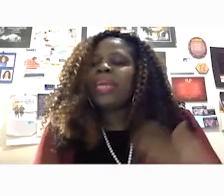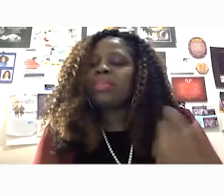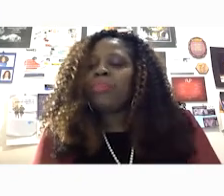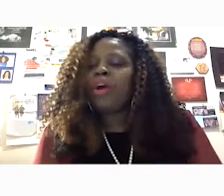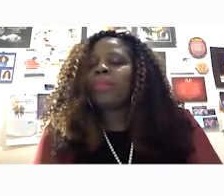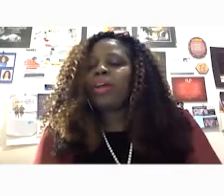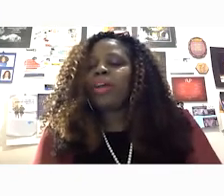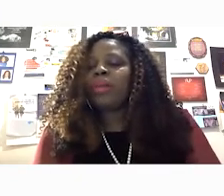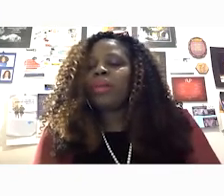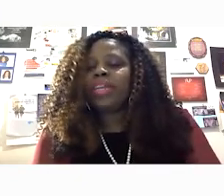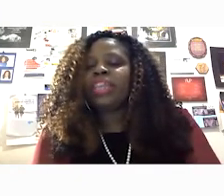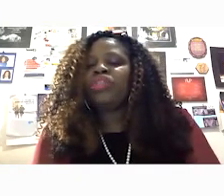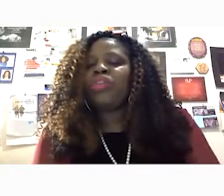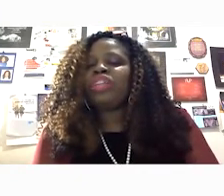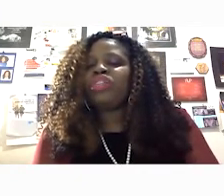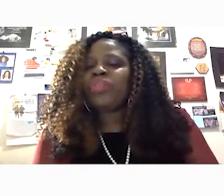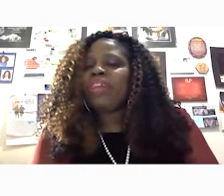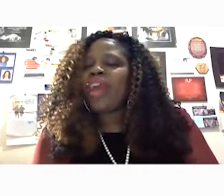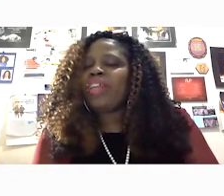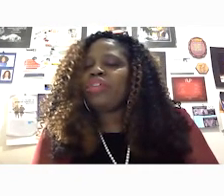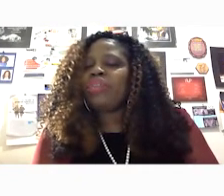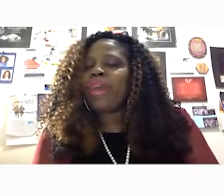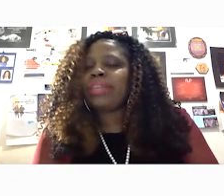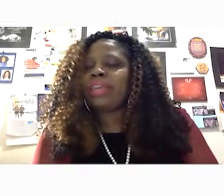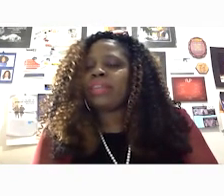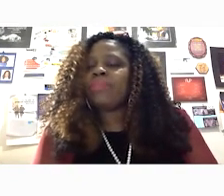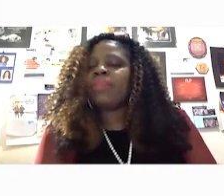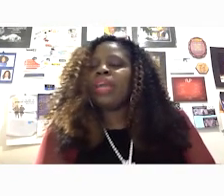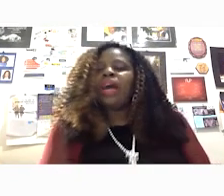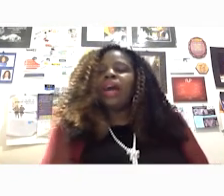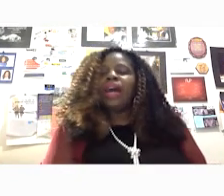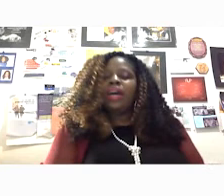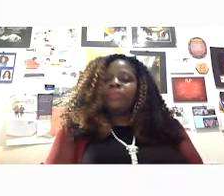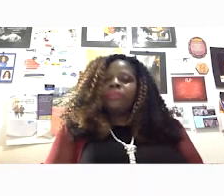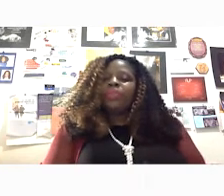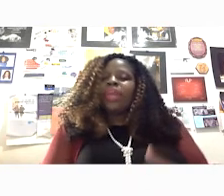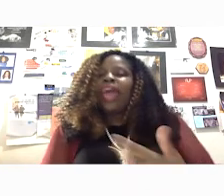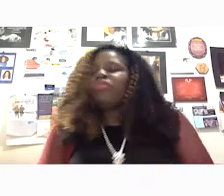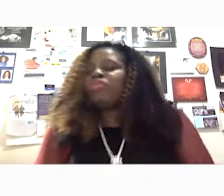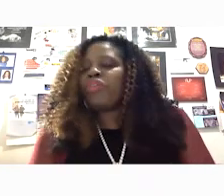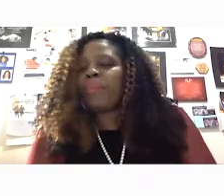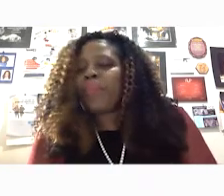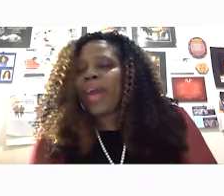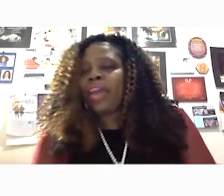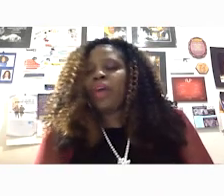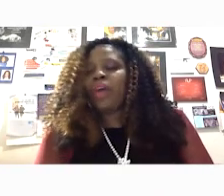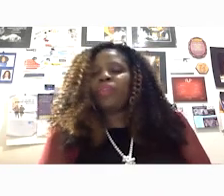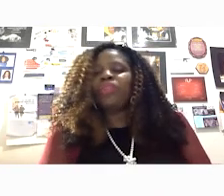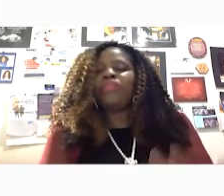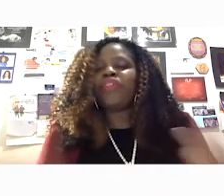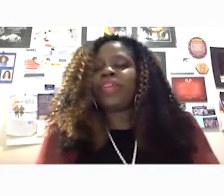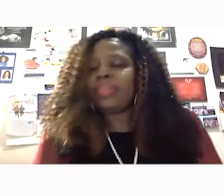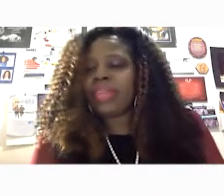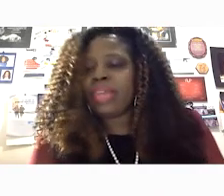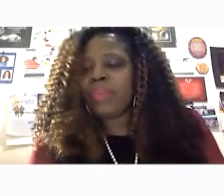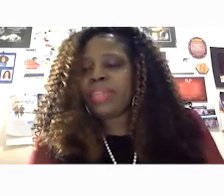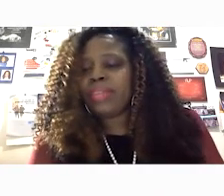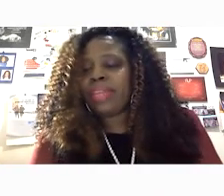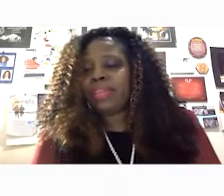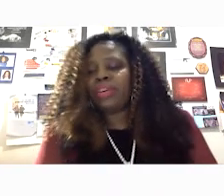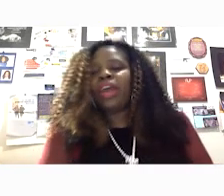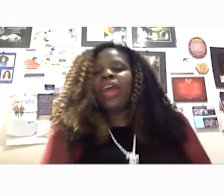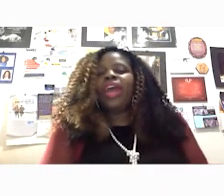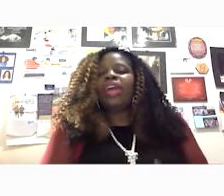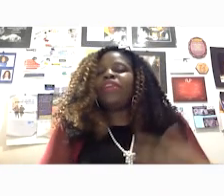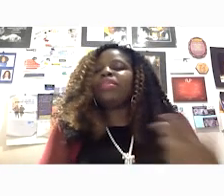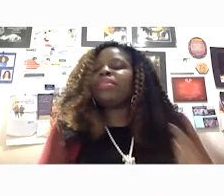being smart about our money. And in order to do that, you got to know the basics. As you saw in the bio, I'm the owner of Creative Success Business